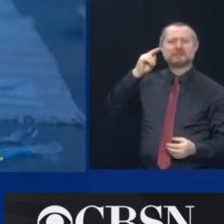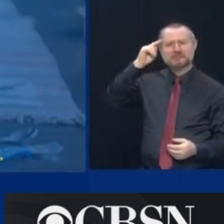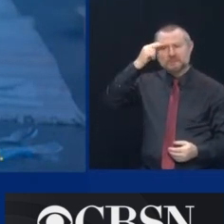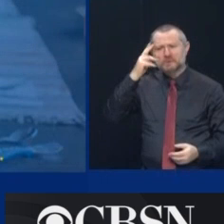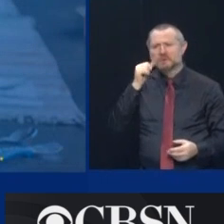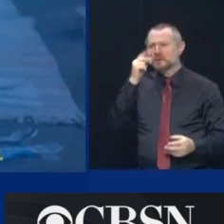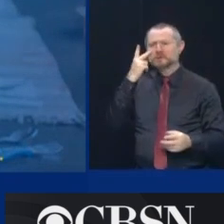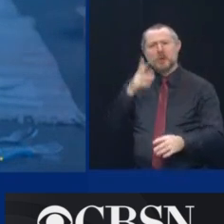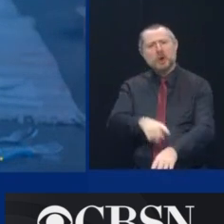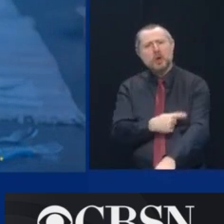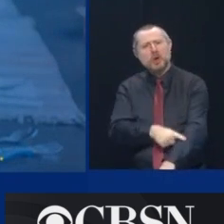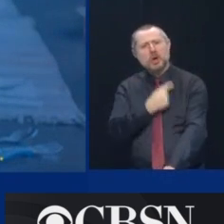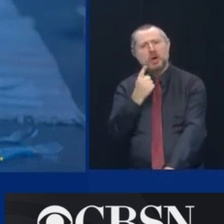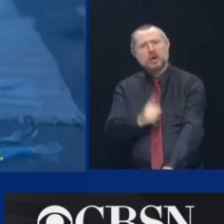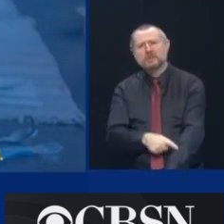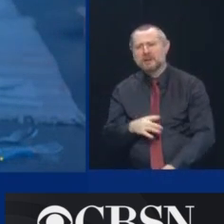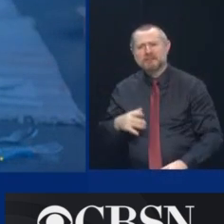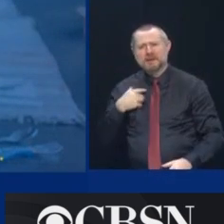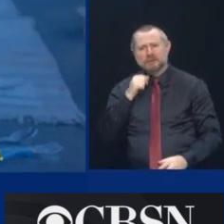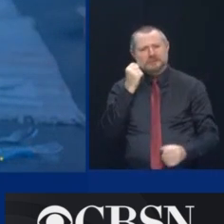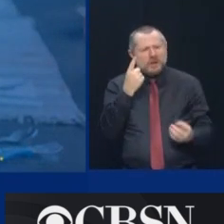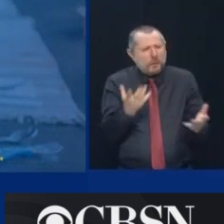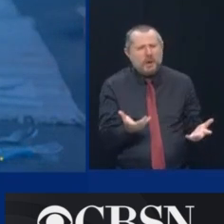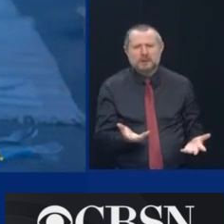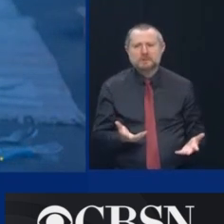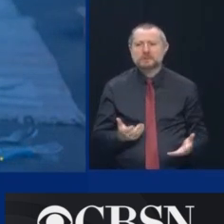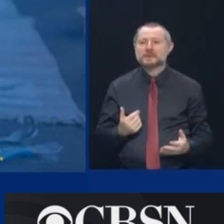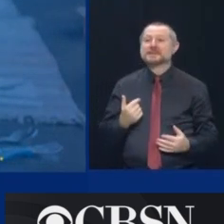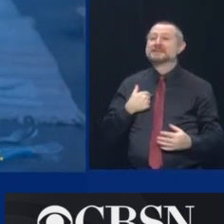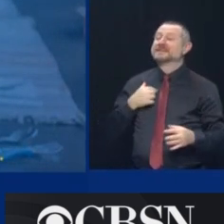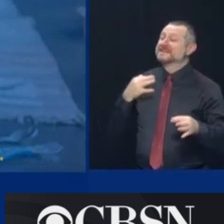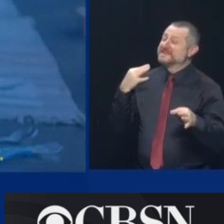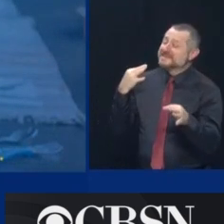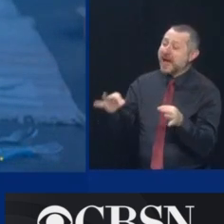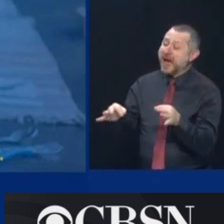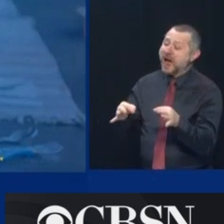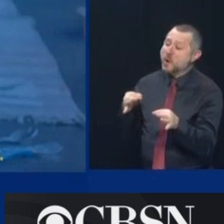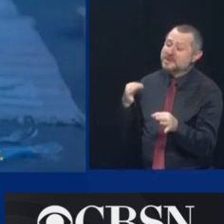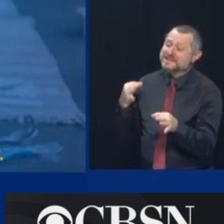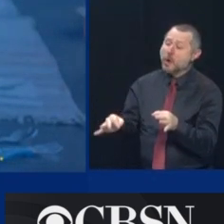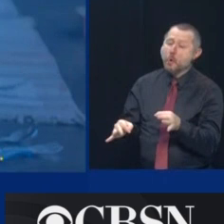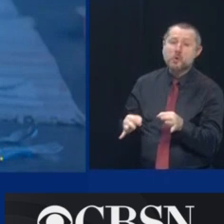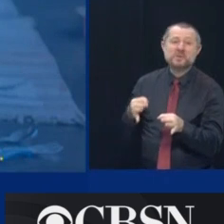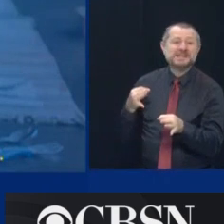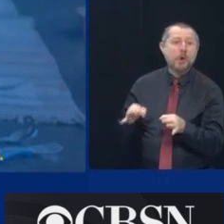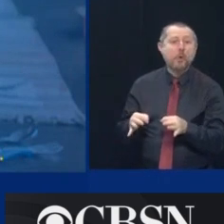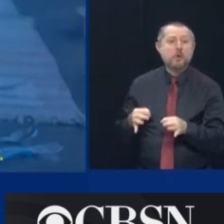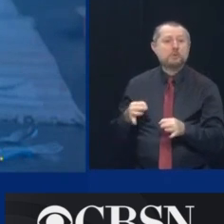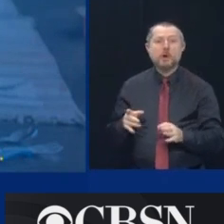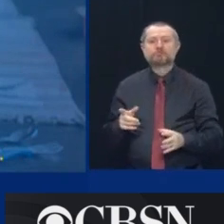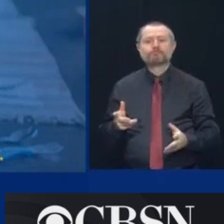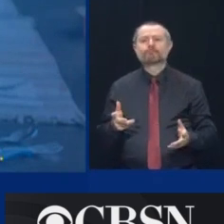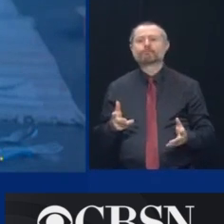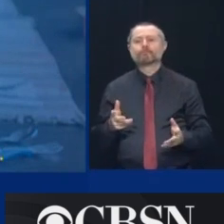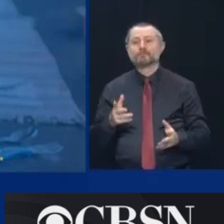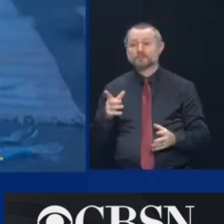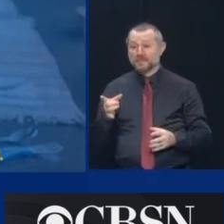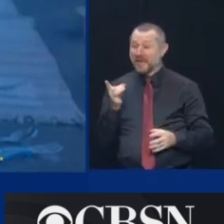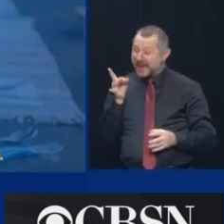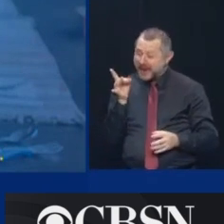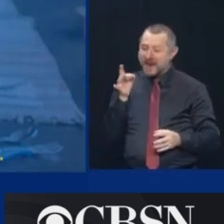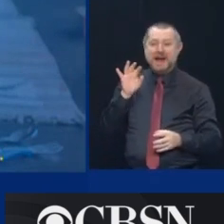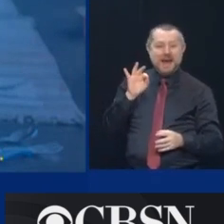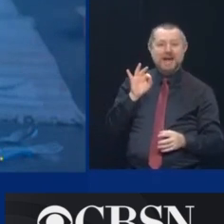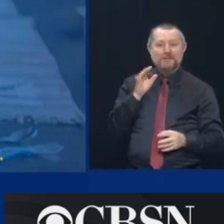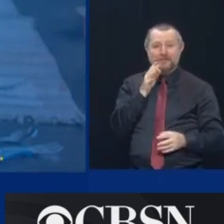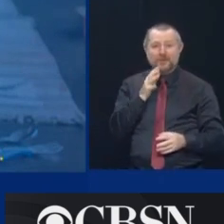long time. I don't understand it. I don't understand it. And she doesn't understand it. This is a Thanksgiving, 89 years old. It's never been